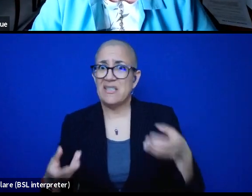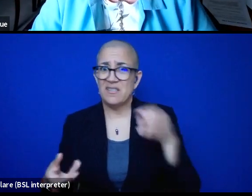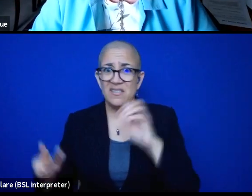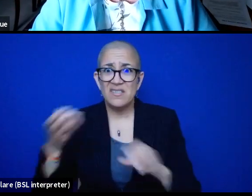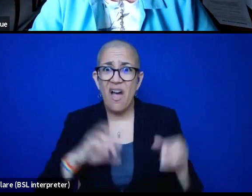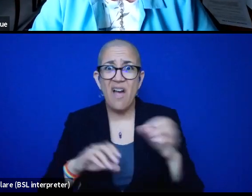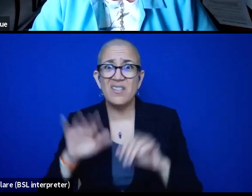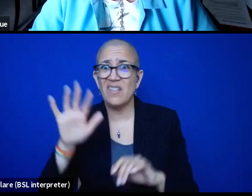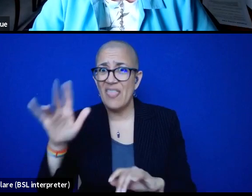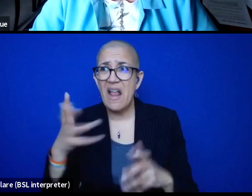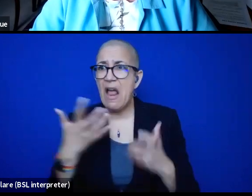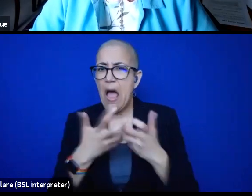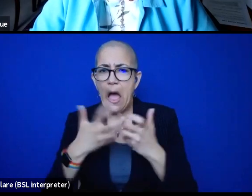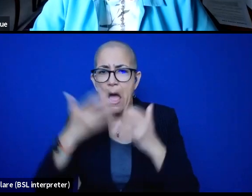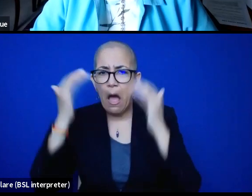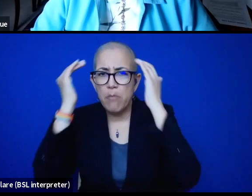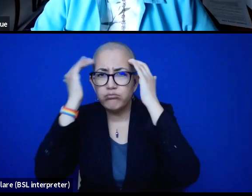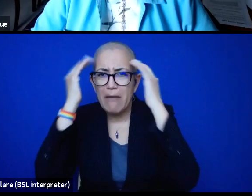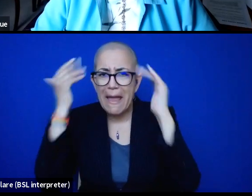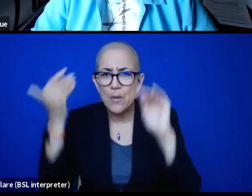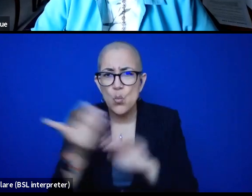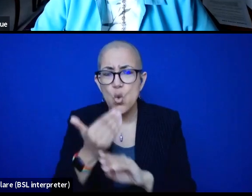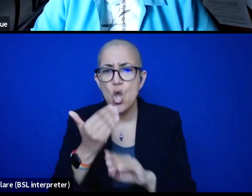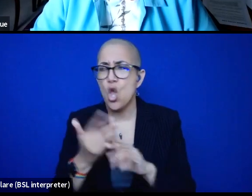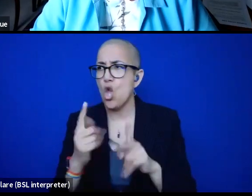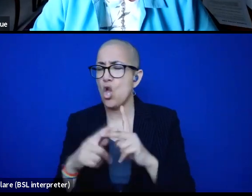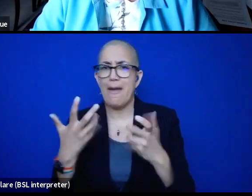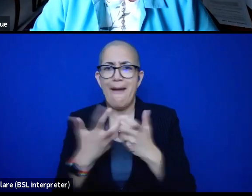about how brains work, about how best to